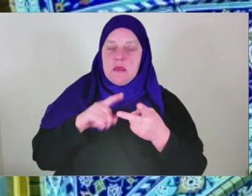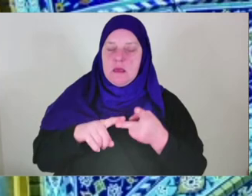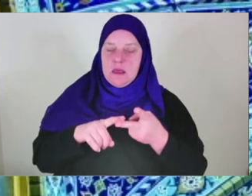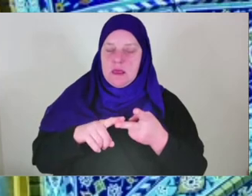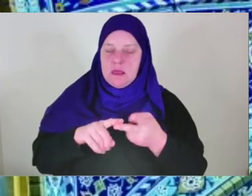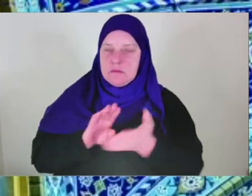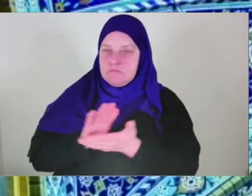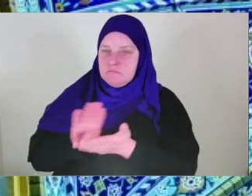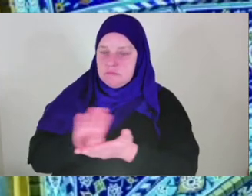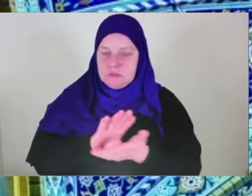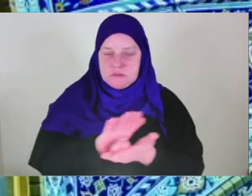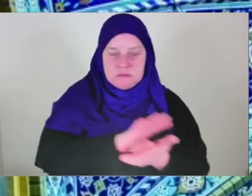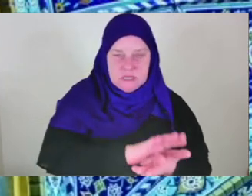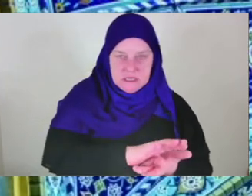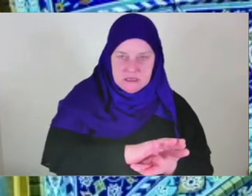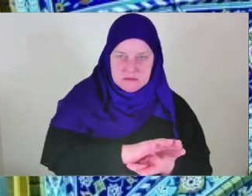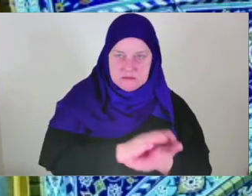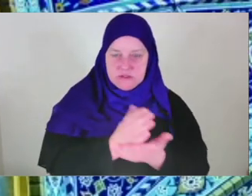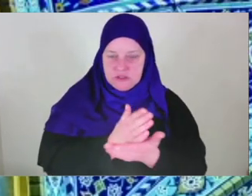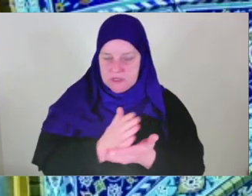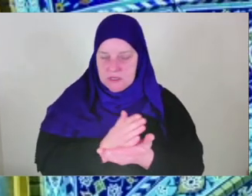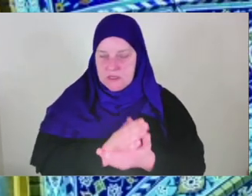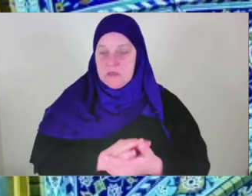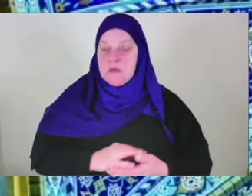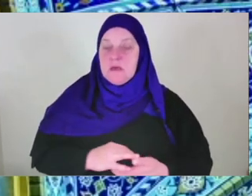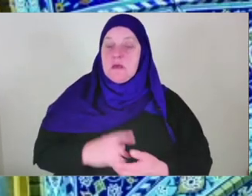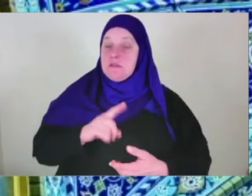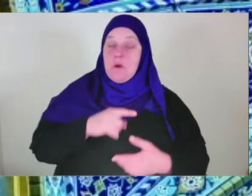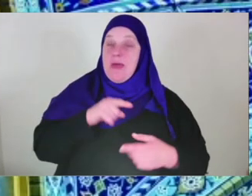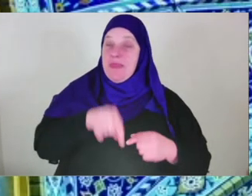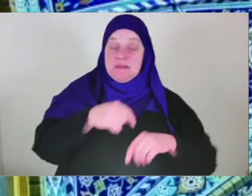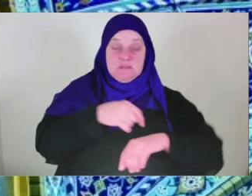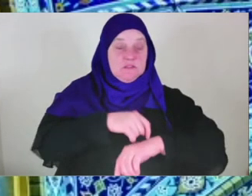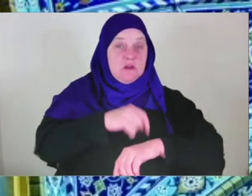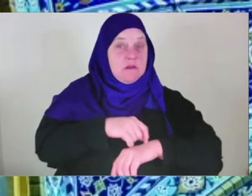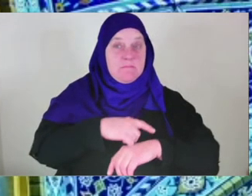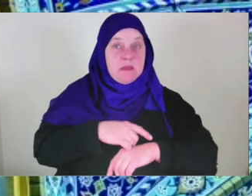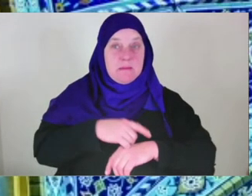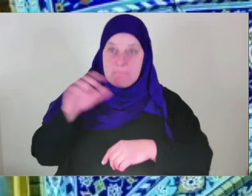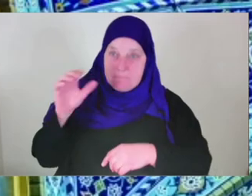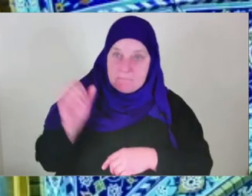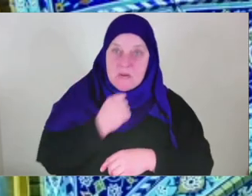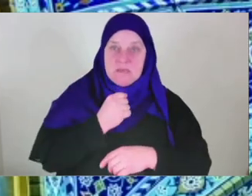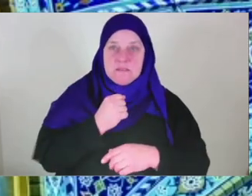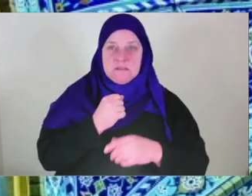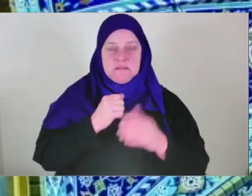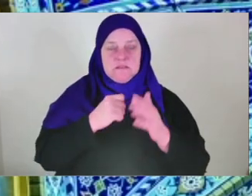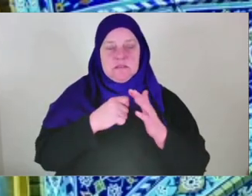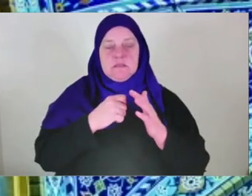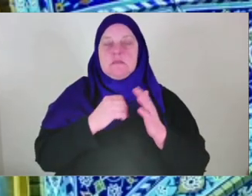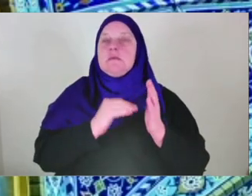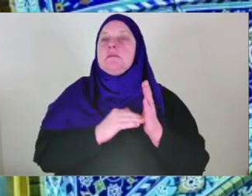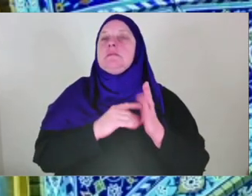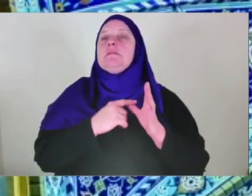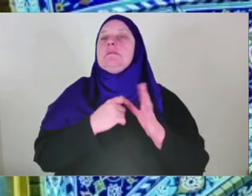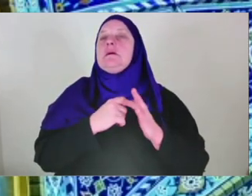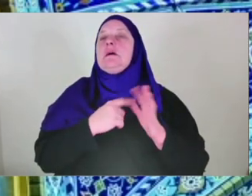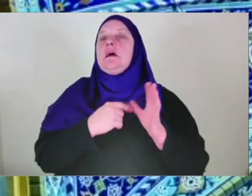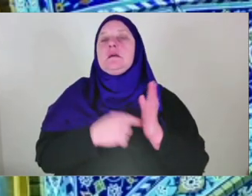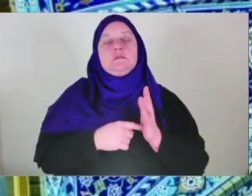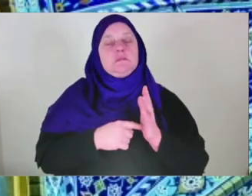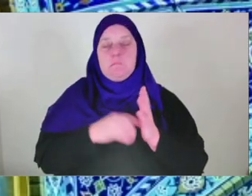no obligation of zakat. Yet the term zakat is used. That shows that zakat in the Quran is not just for the jurisprudential